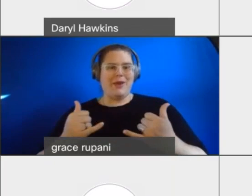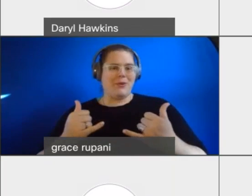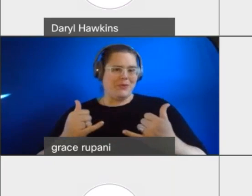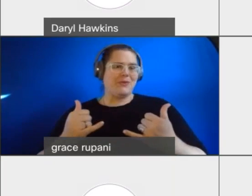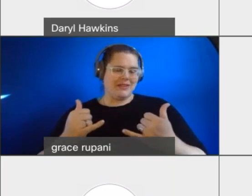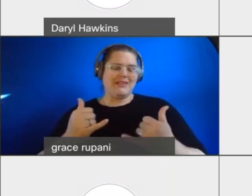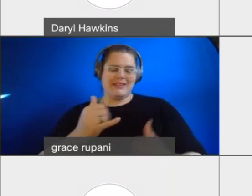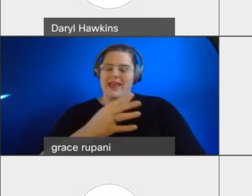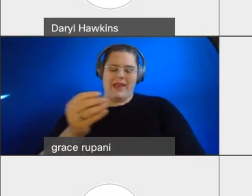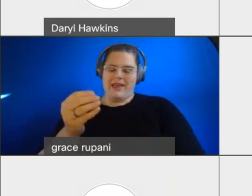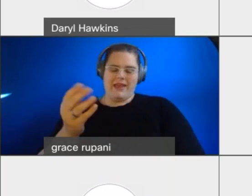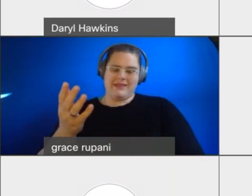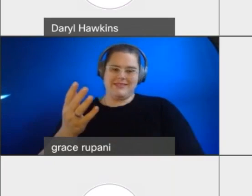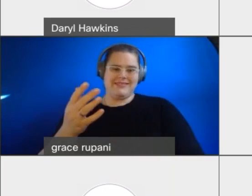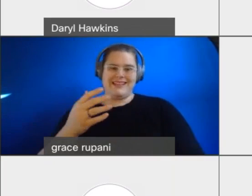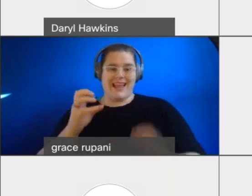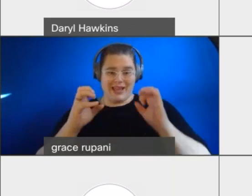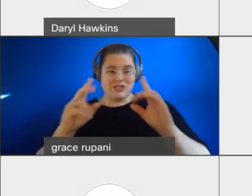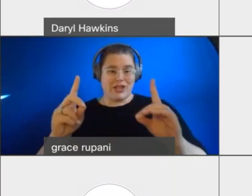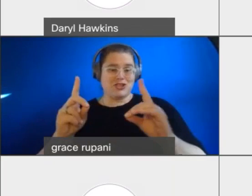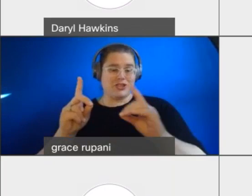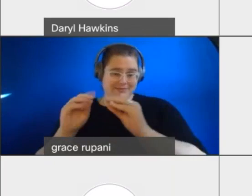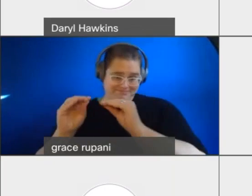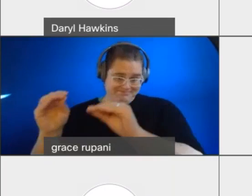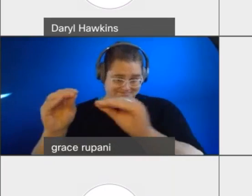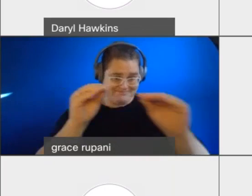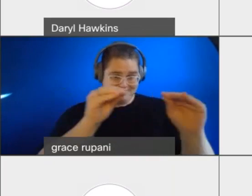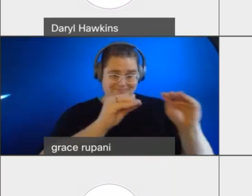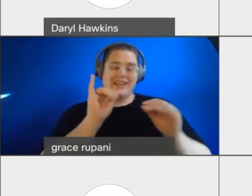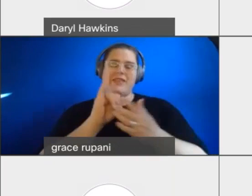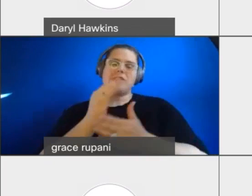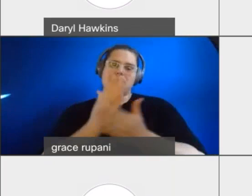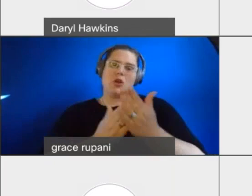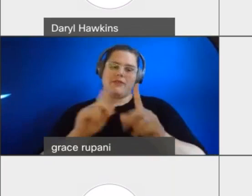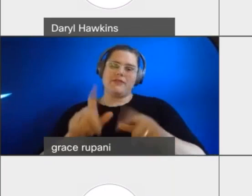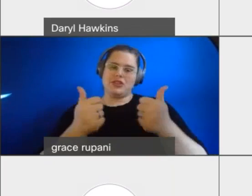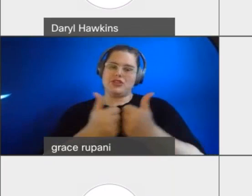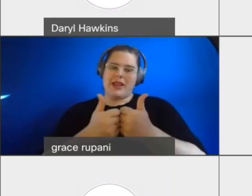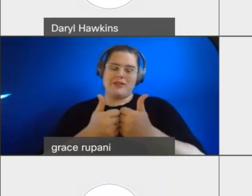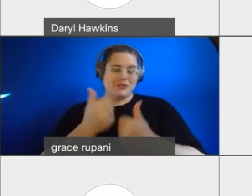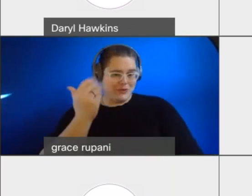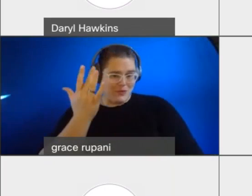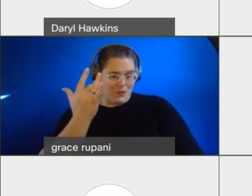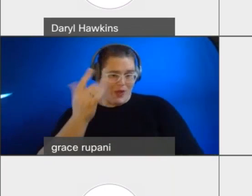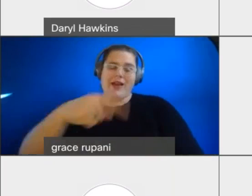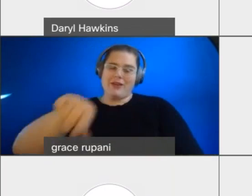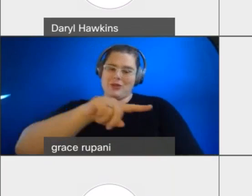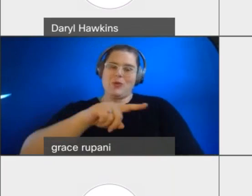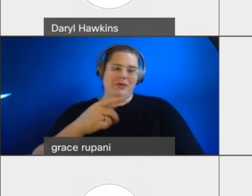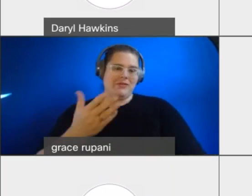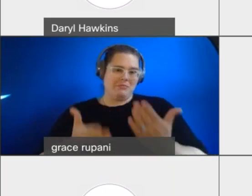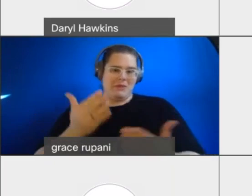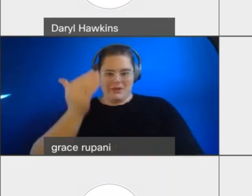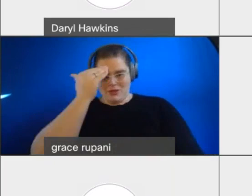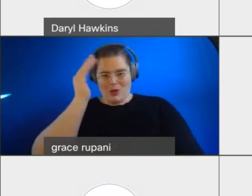And, on education, this is partly challenging because, you may know that the